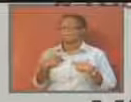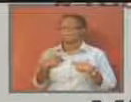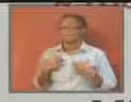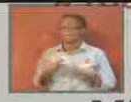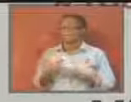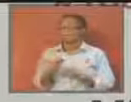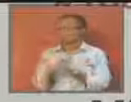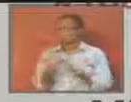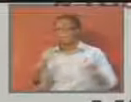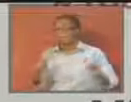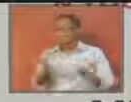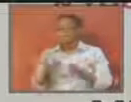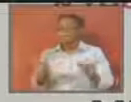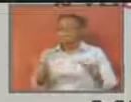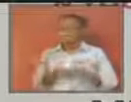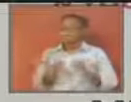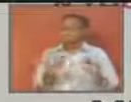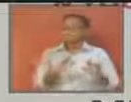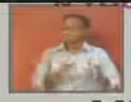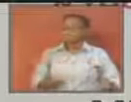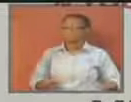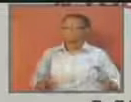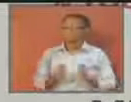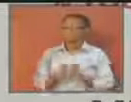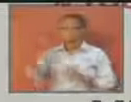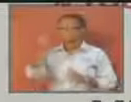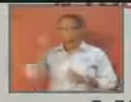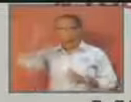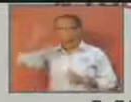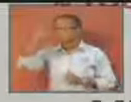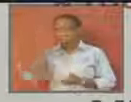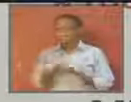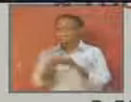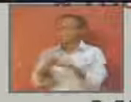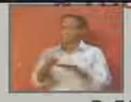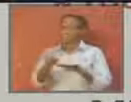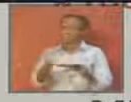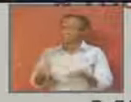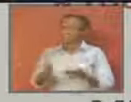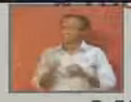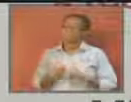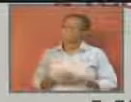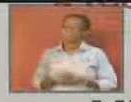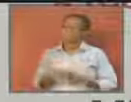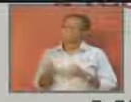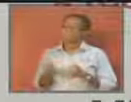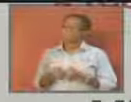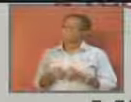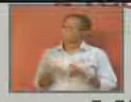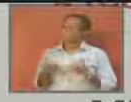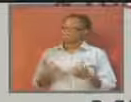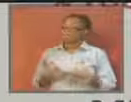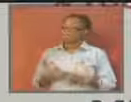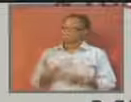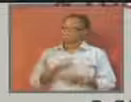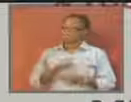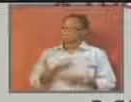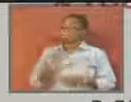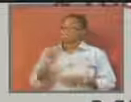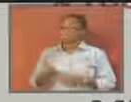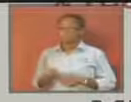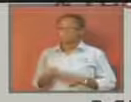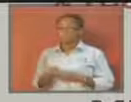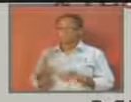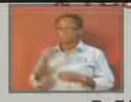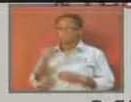through the CMOH. Just some clarity on the first question. Are you talking about someone going with an appointment for their second dose or their first